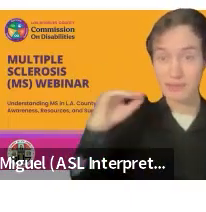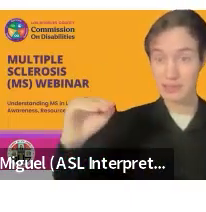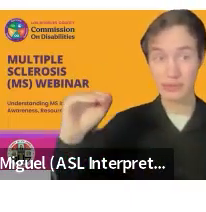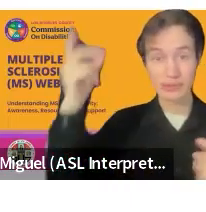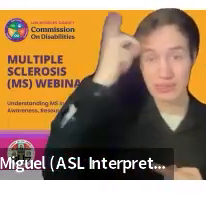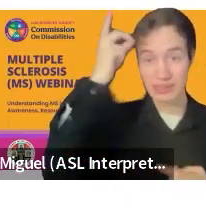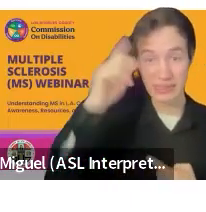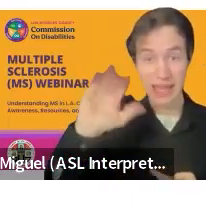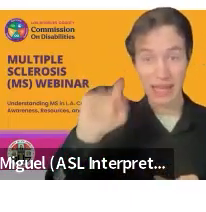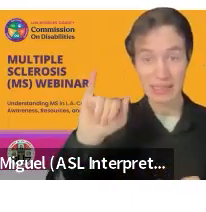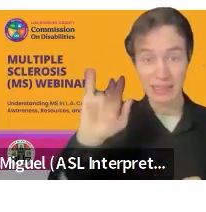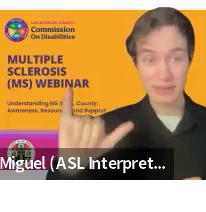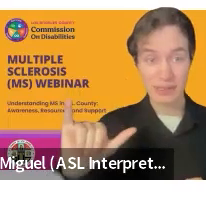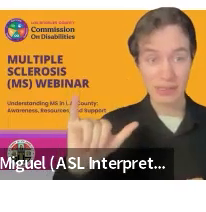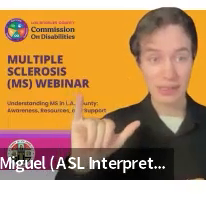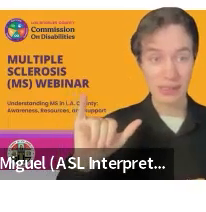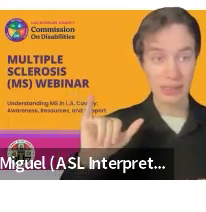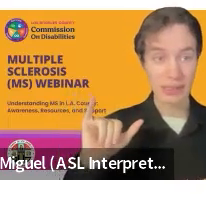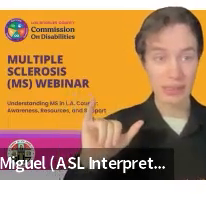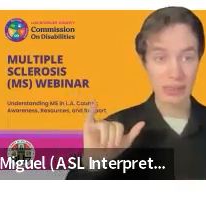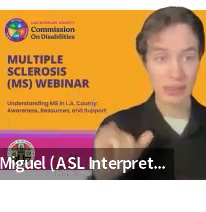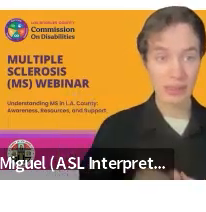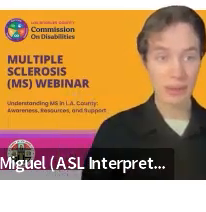disability score is kind of in the middle